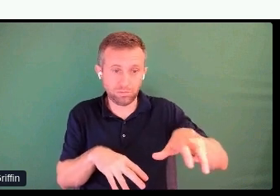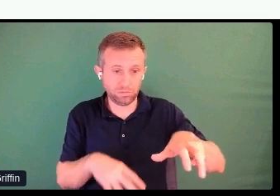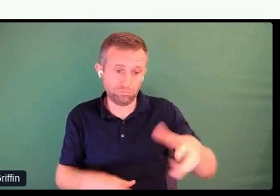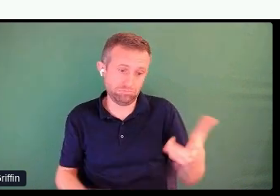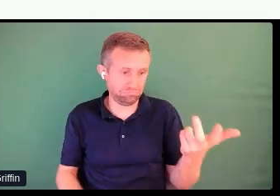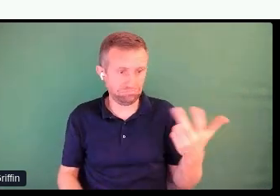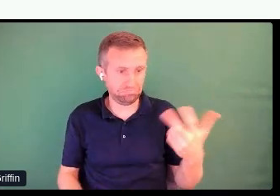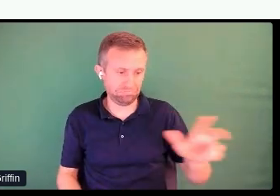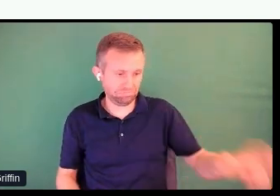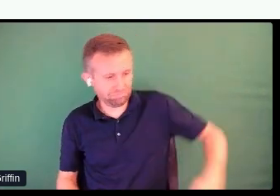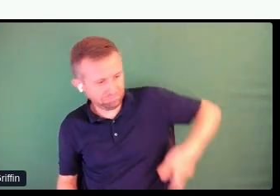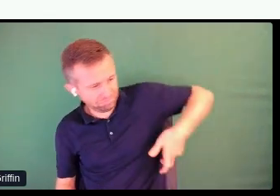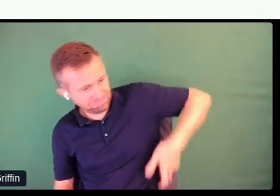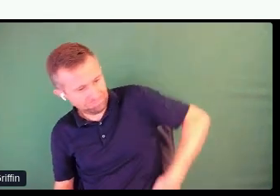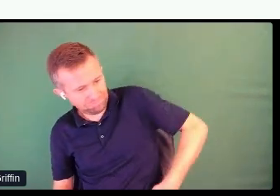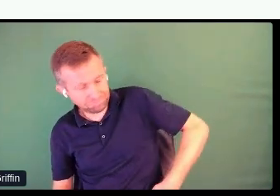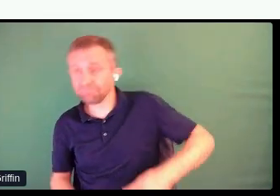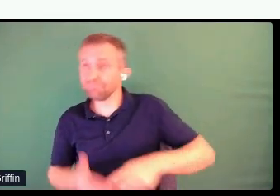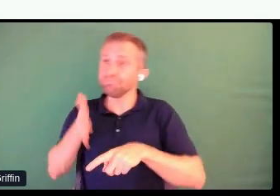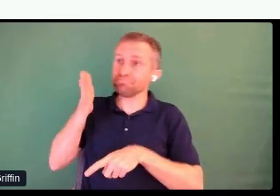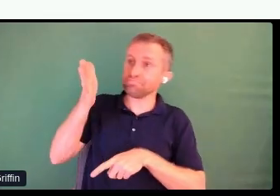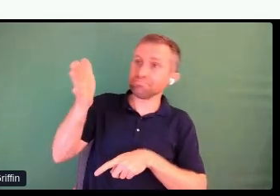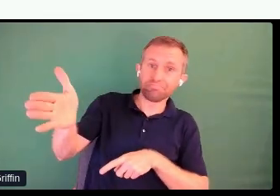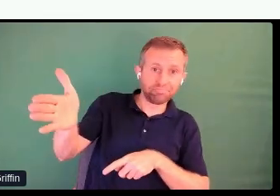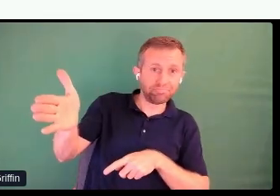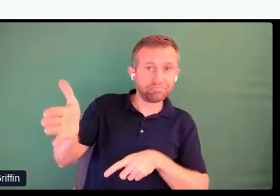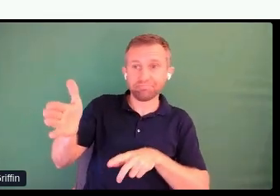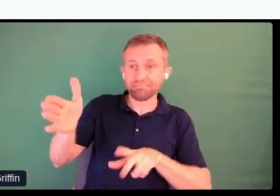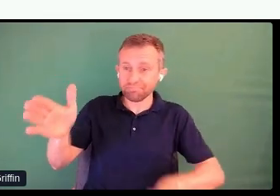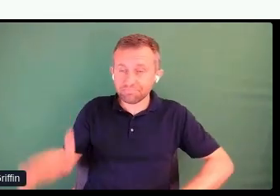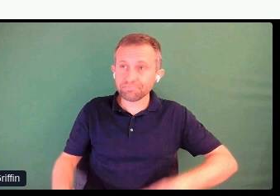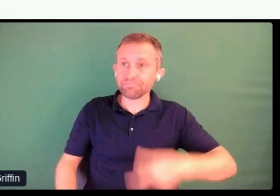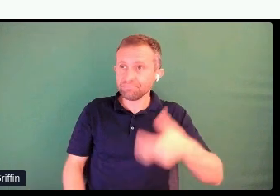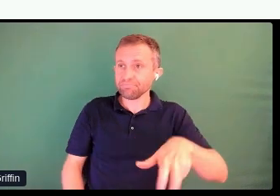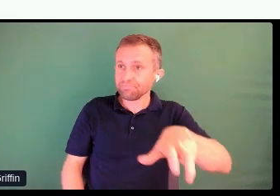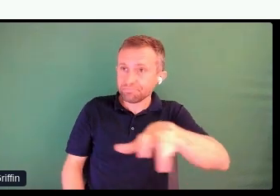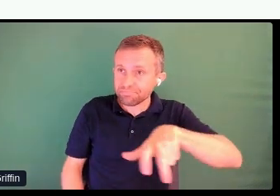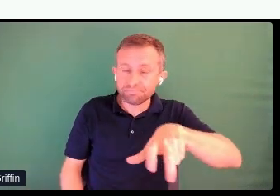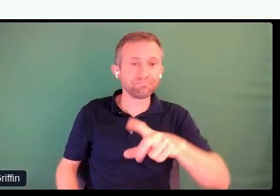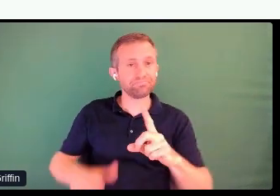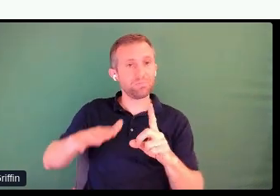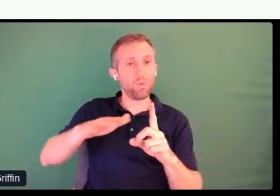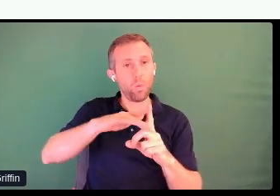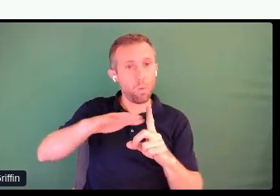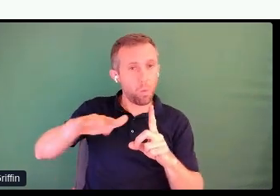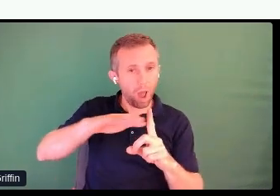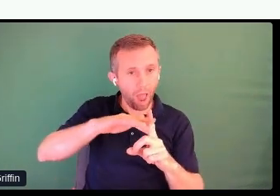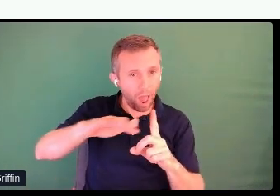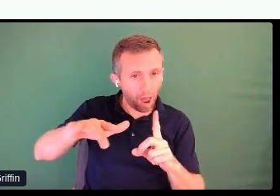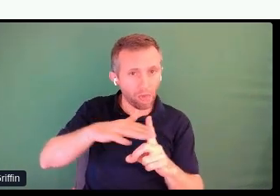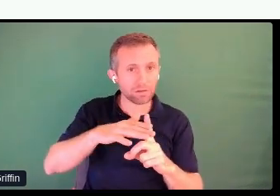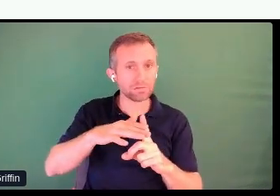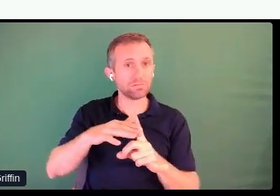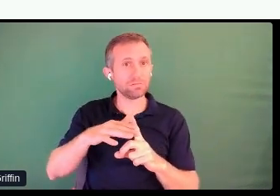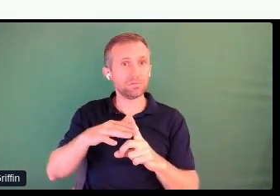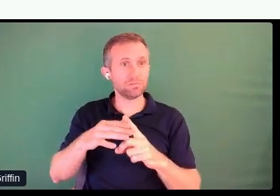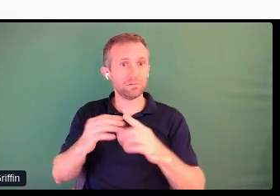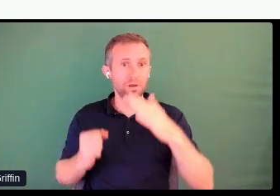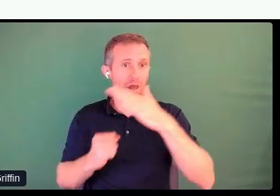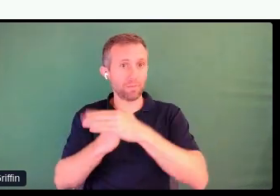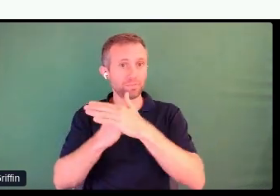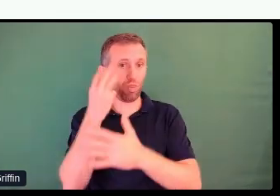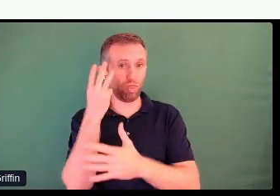travel mouse. It's easy to pair, and you can connect the mouse core wirelessly to up to 3 different